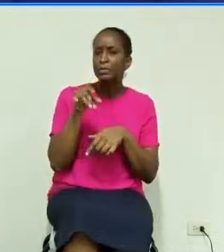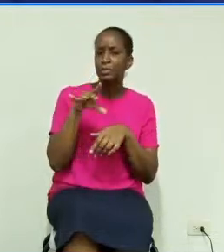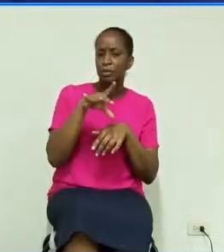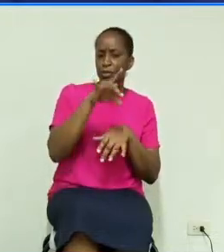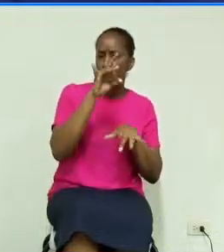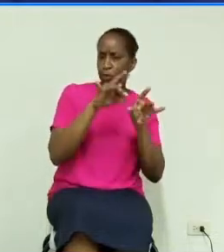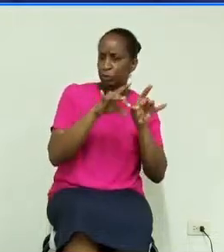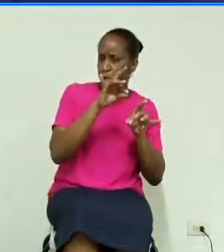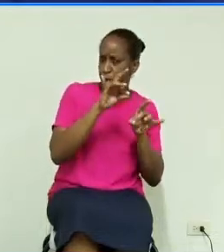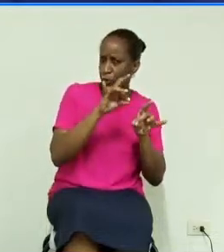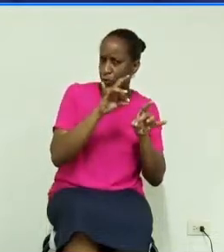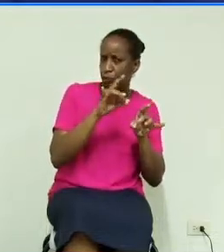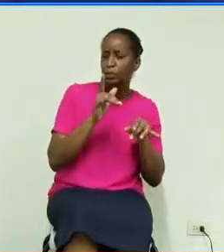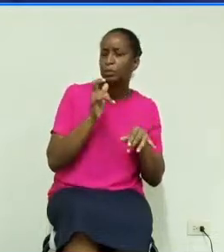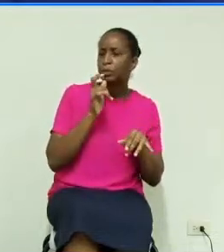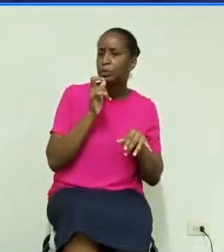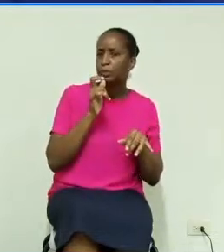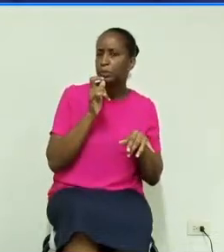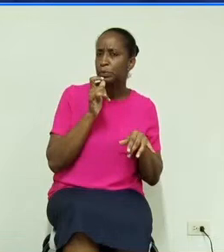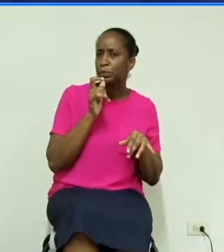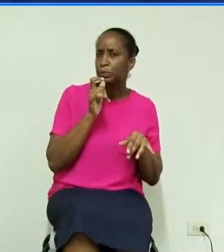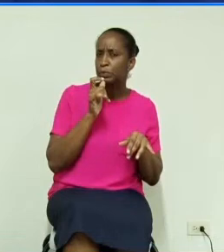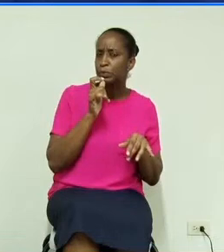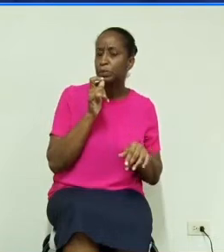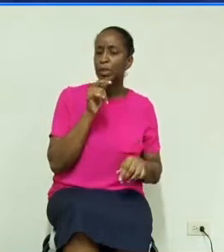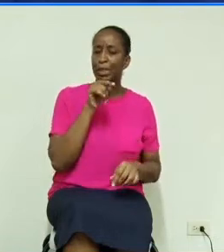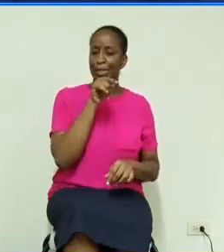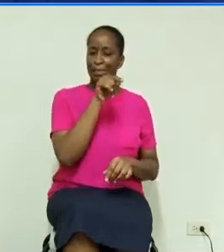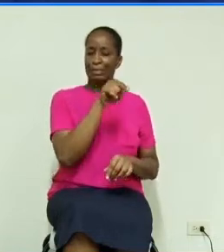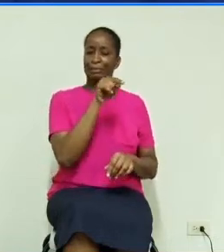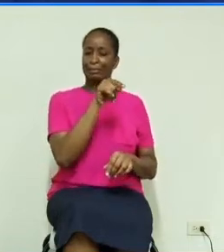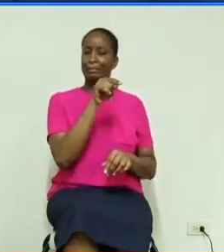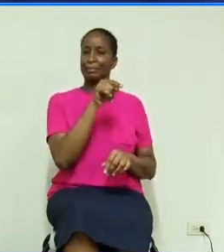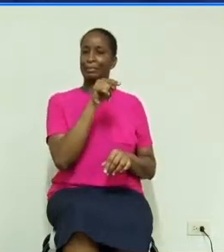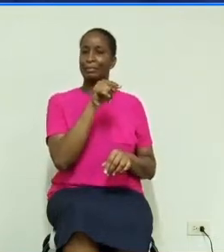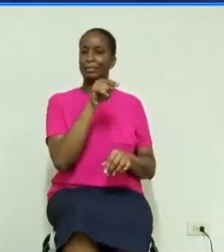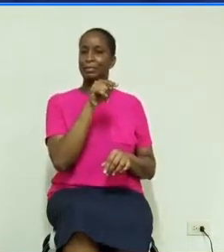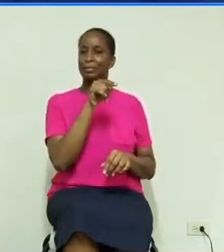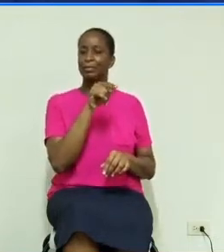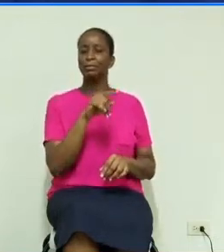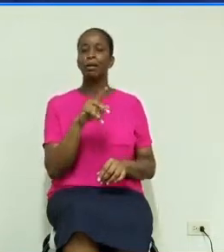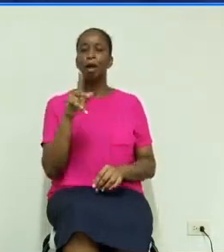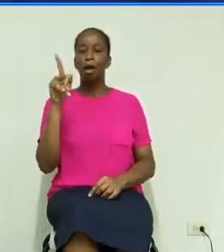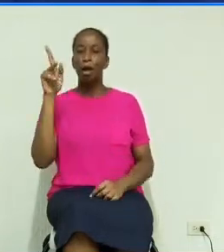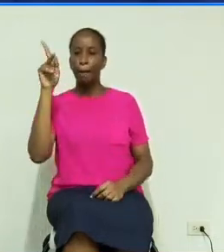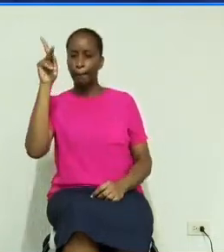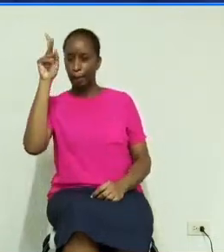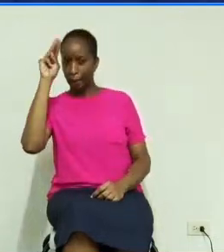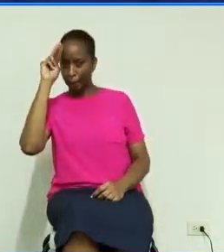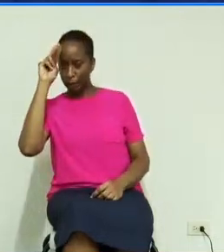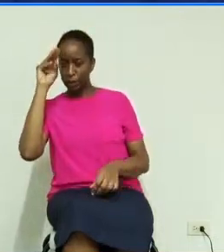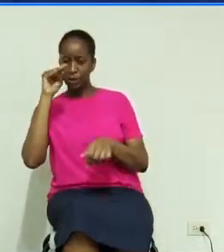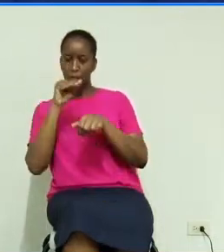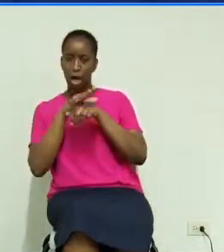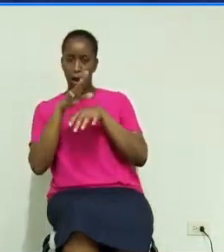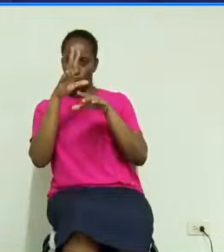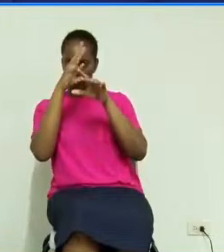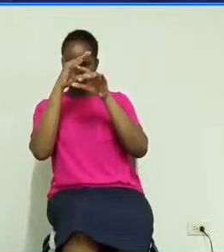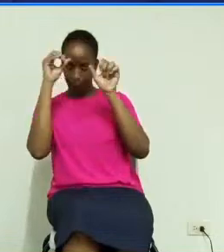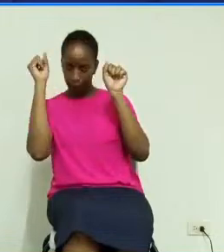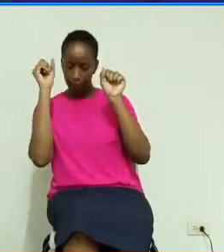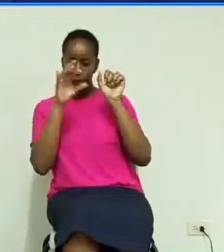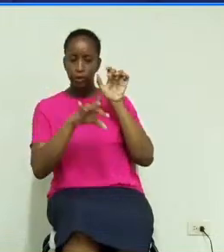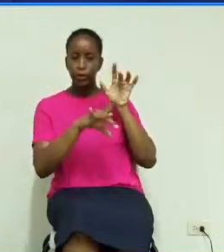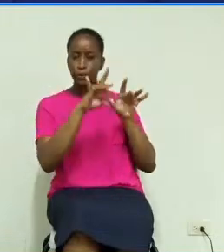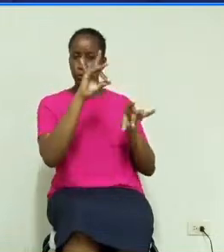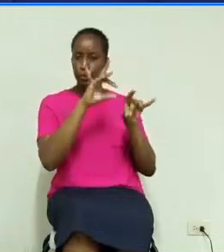a government cannot effectively act as a check on government? All right? What was the intention? The